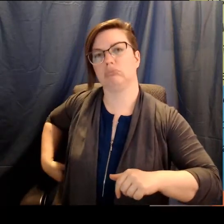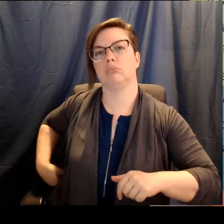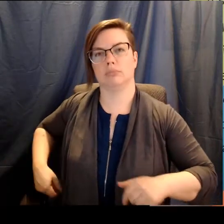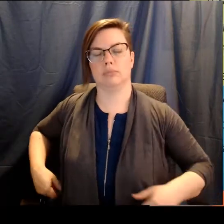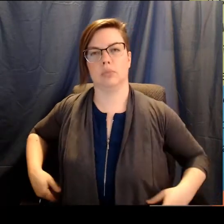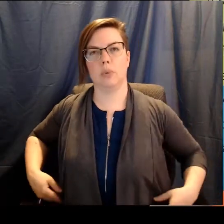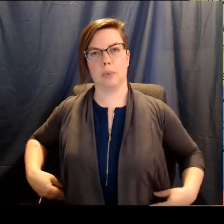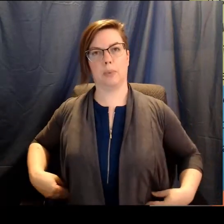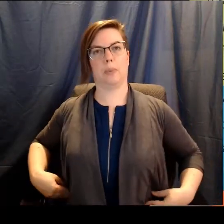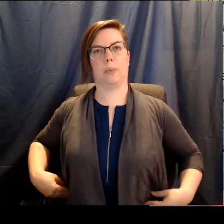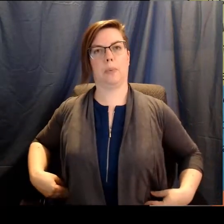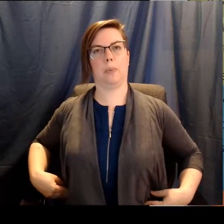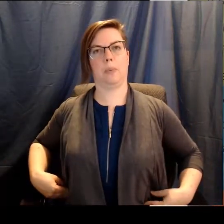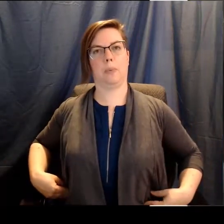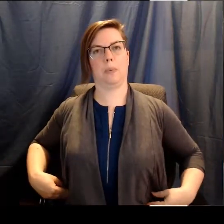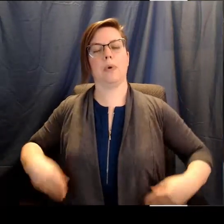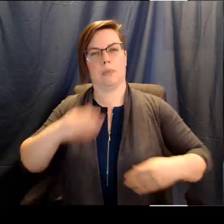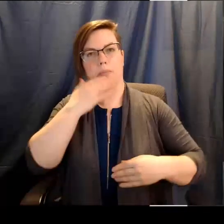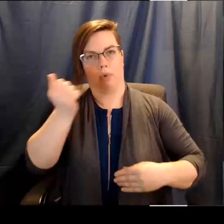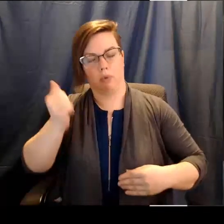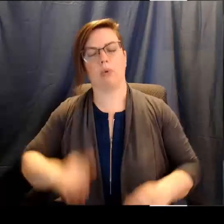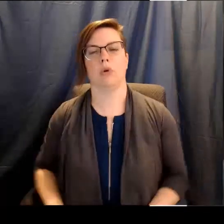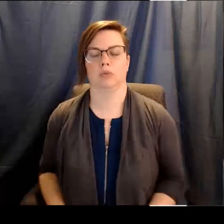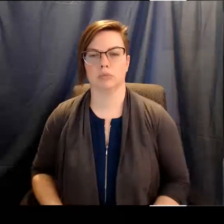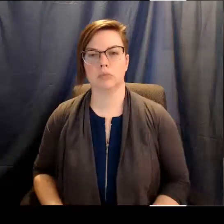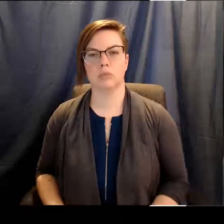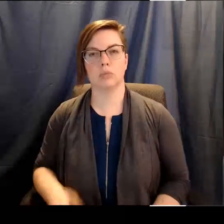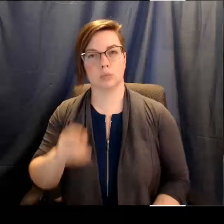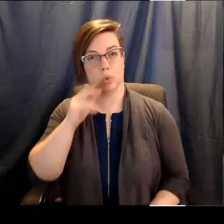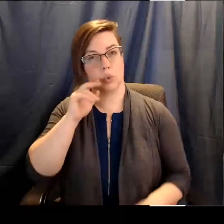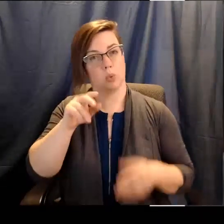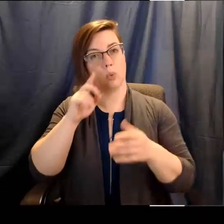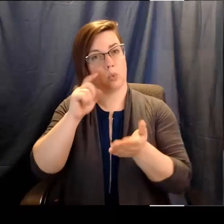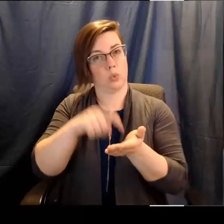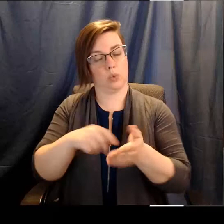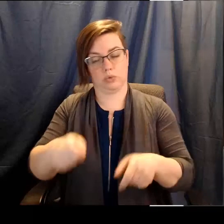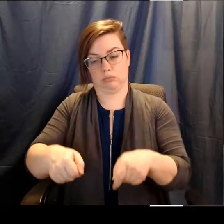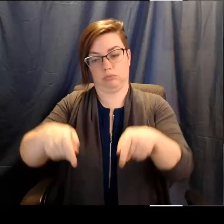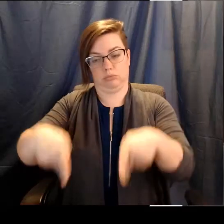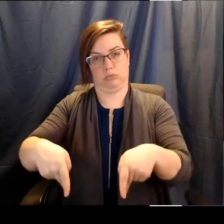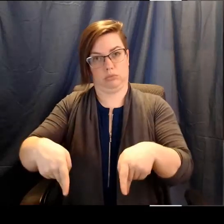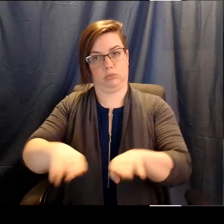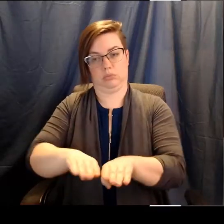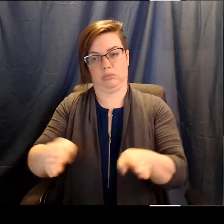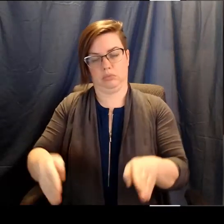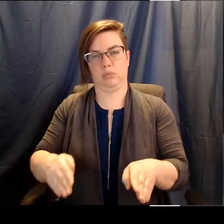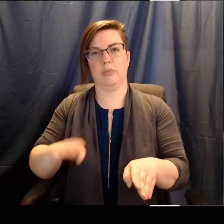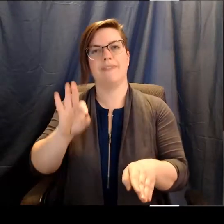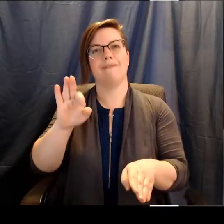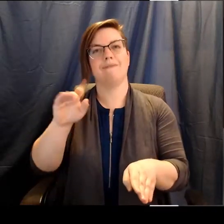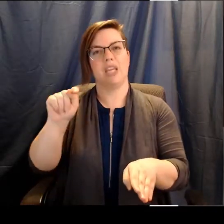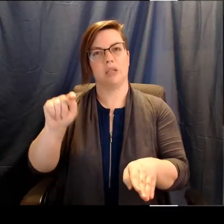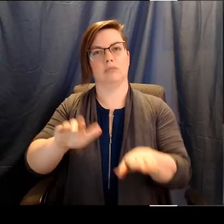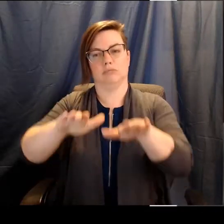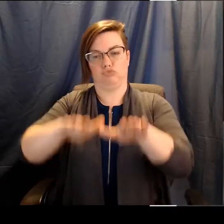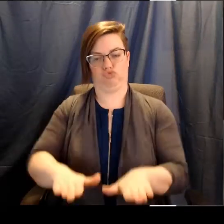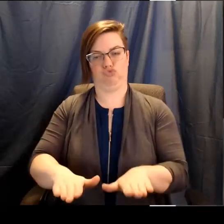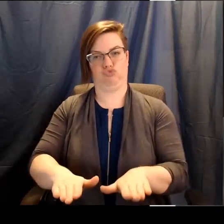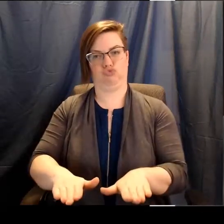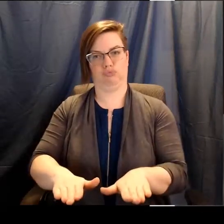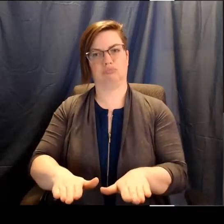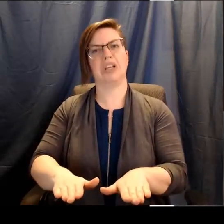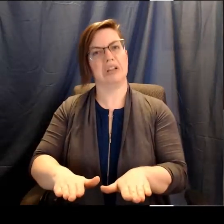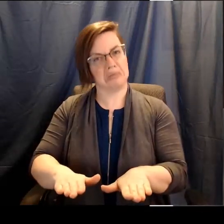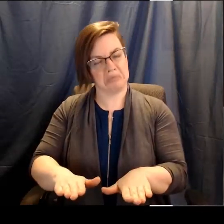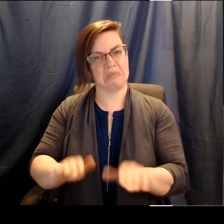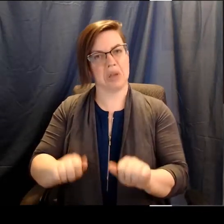that stool, the stool is now there to support her feet. She could also support her feet on the bar that connects the two legs together so she can change